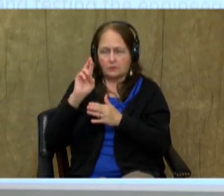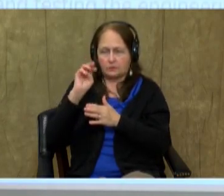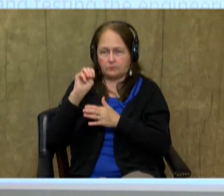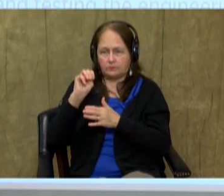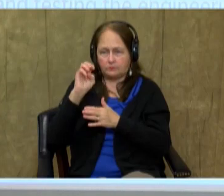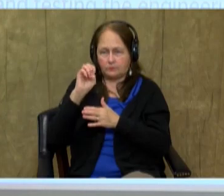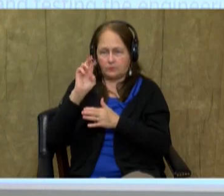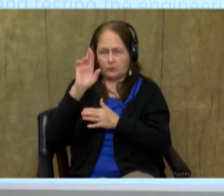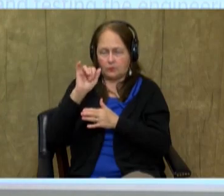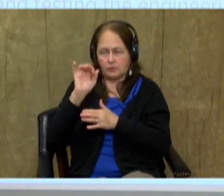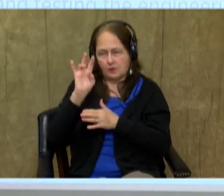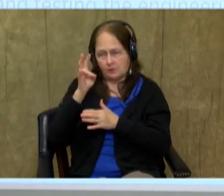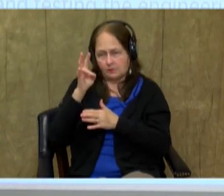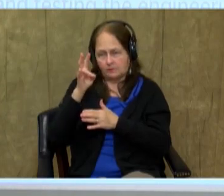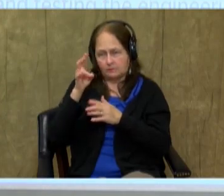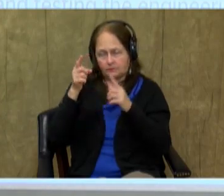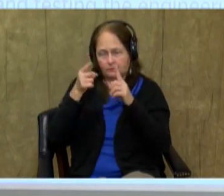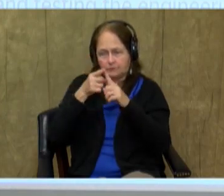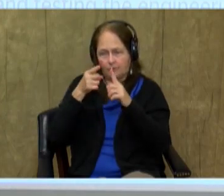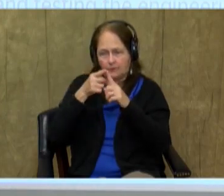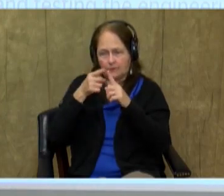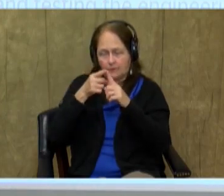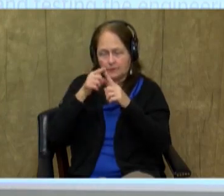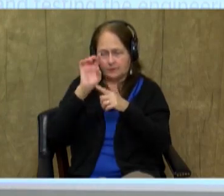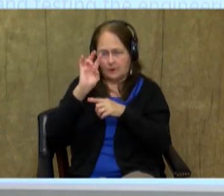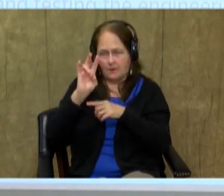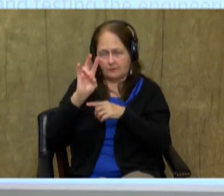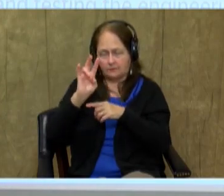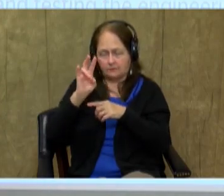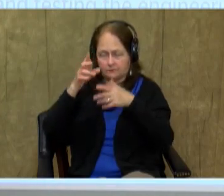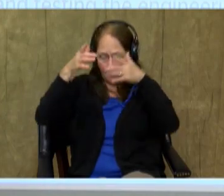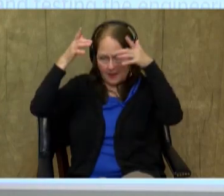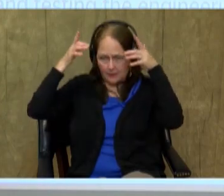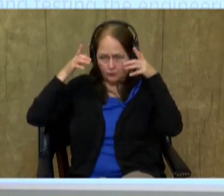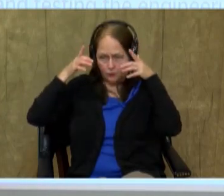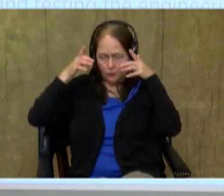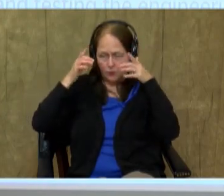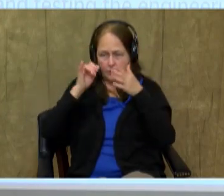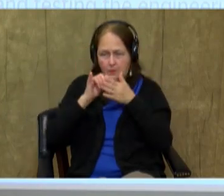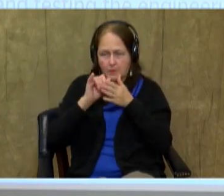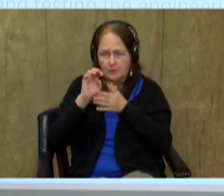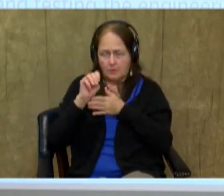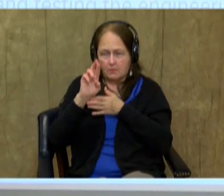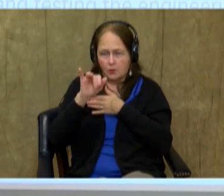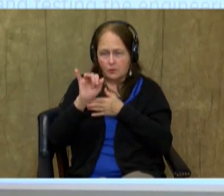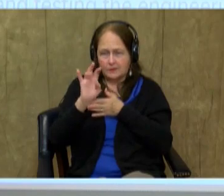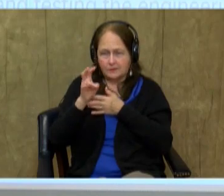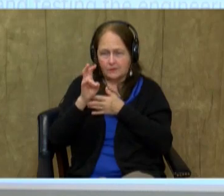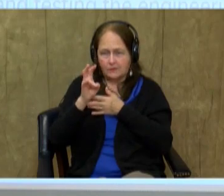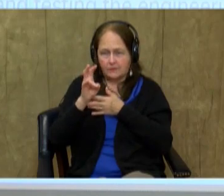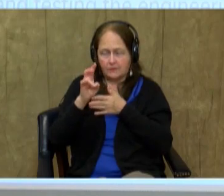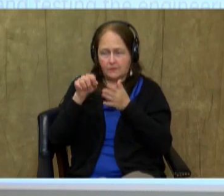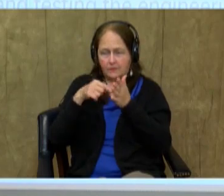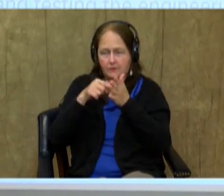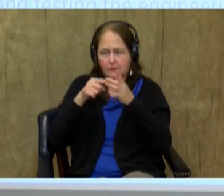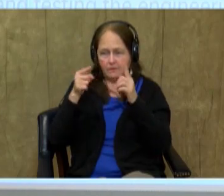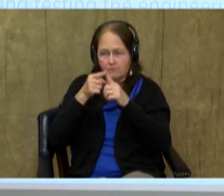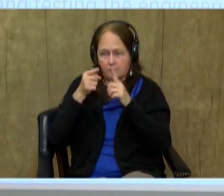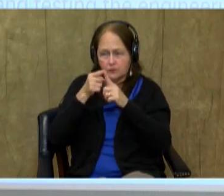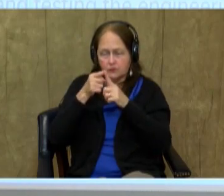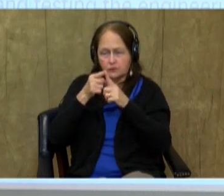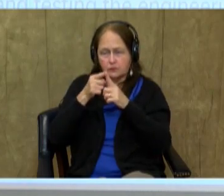Mercury 7. So these first 7 astronauts, we call the Mercury 7. This